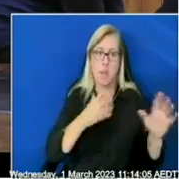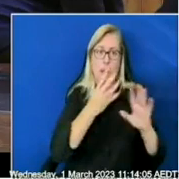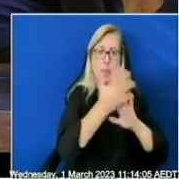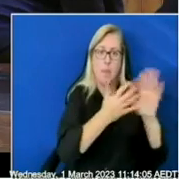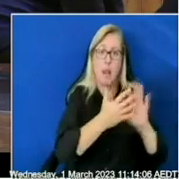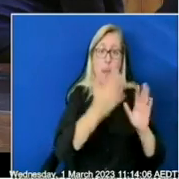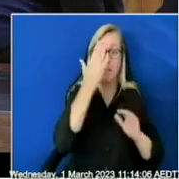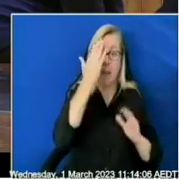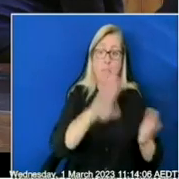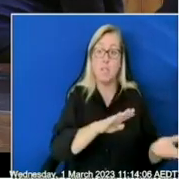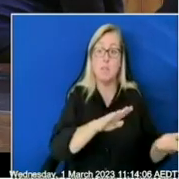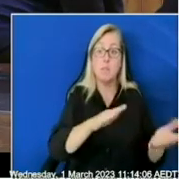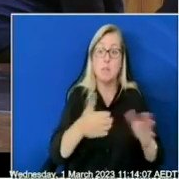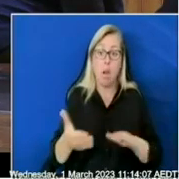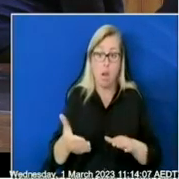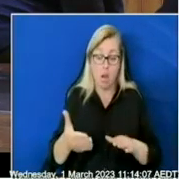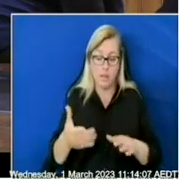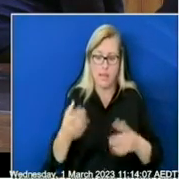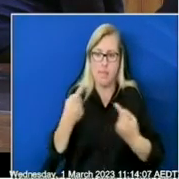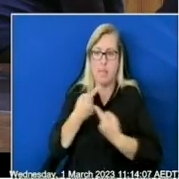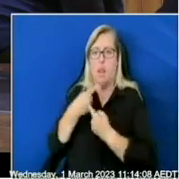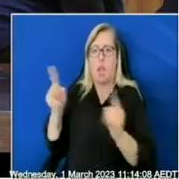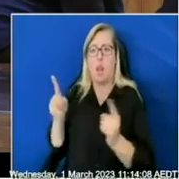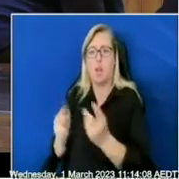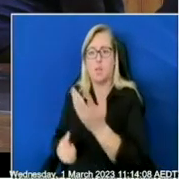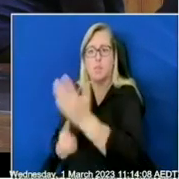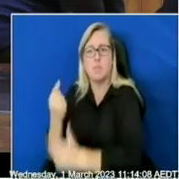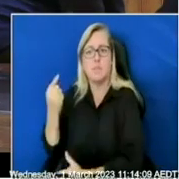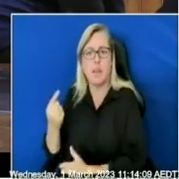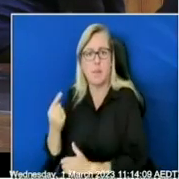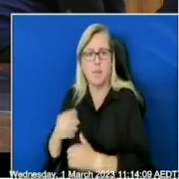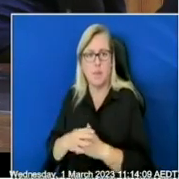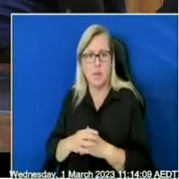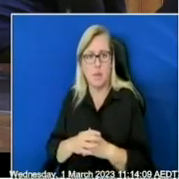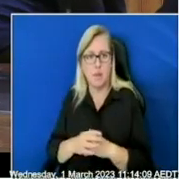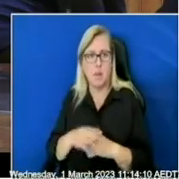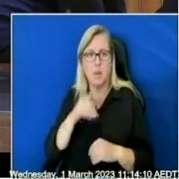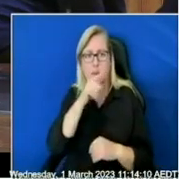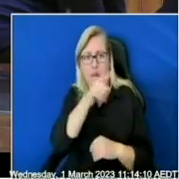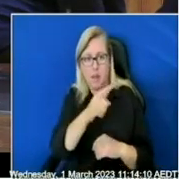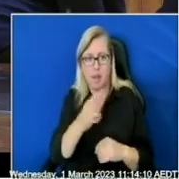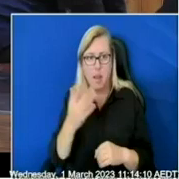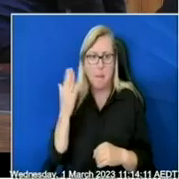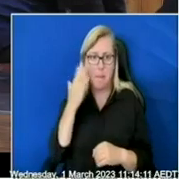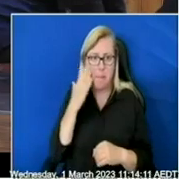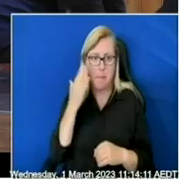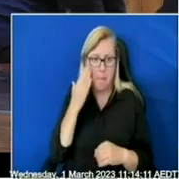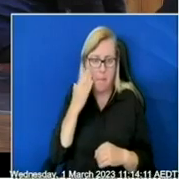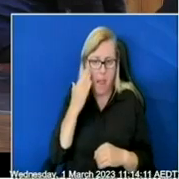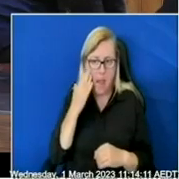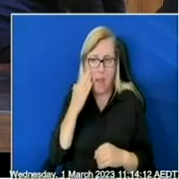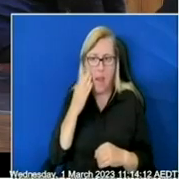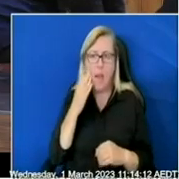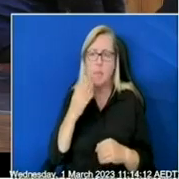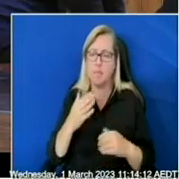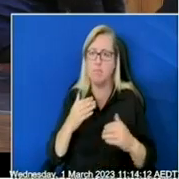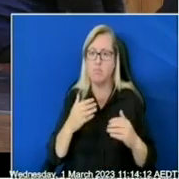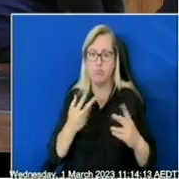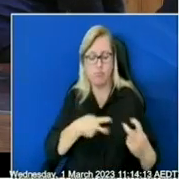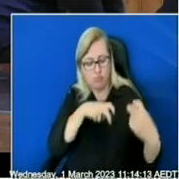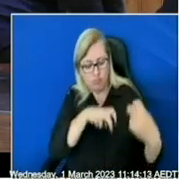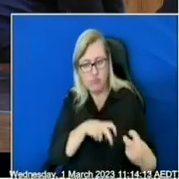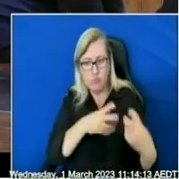died, because she worked so balancedly and hard and sat with Clint, Gavin, when she died, he